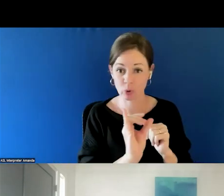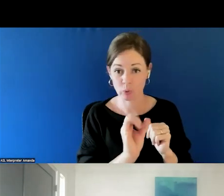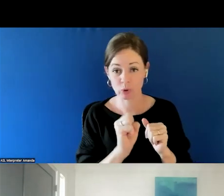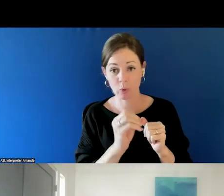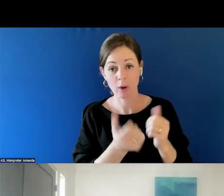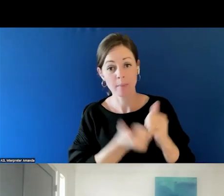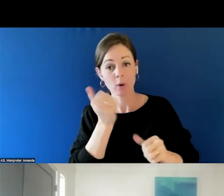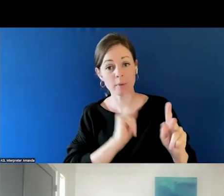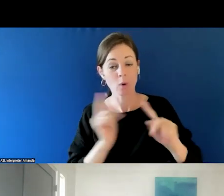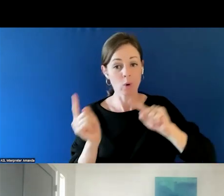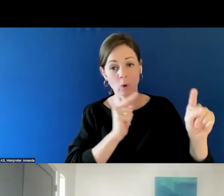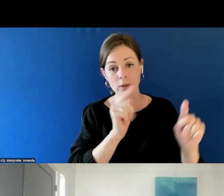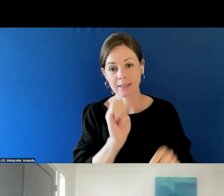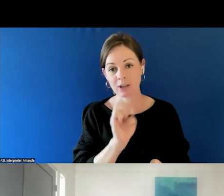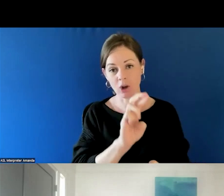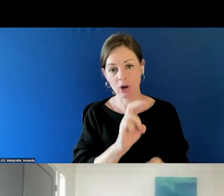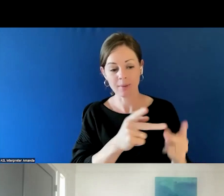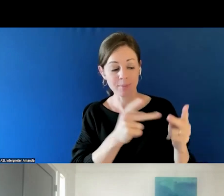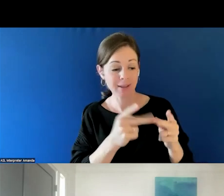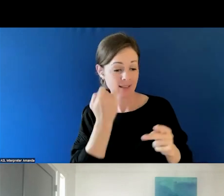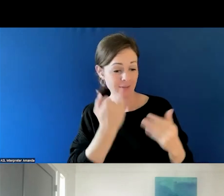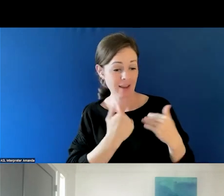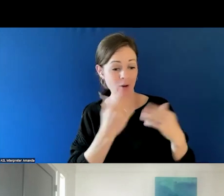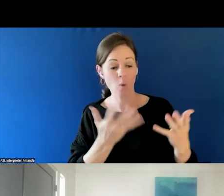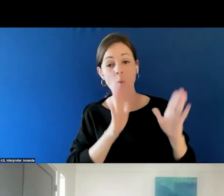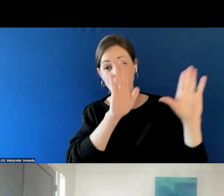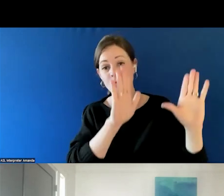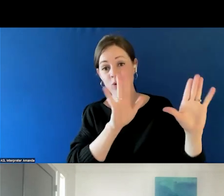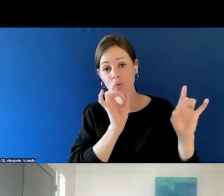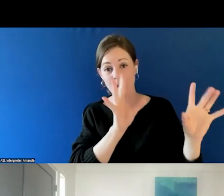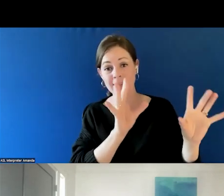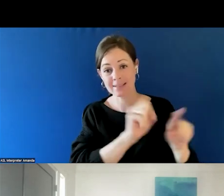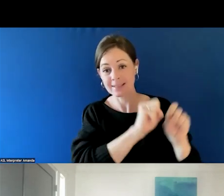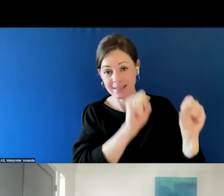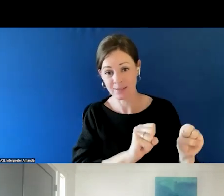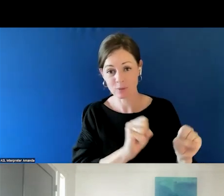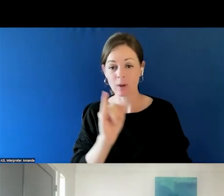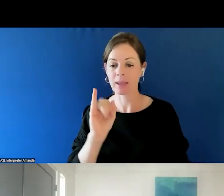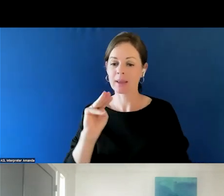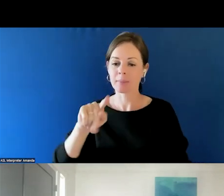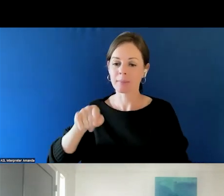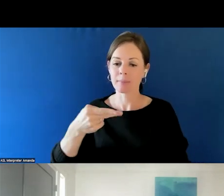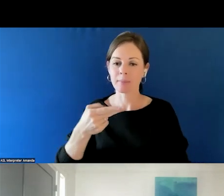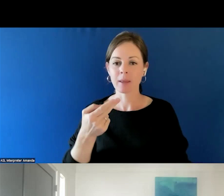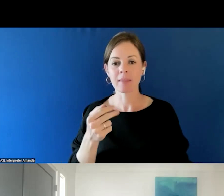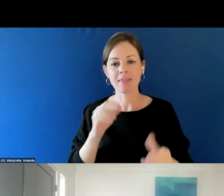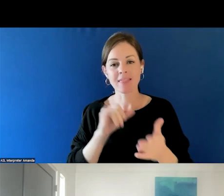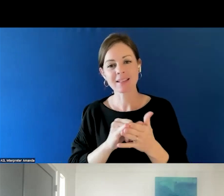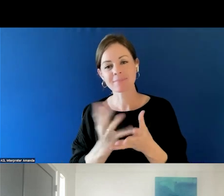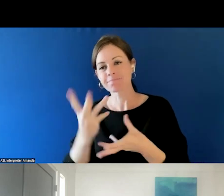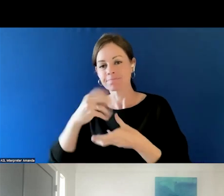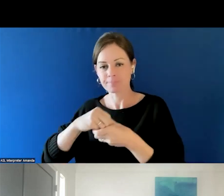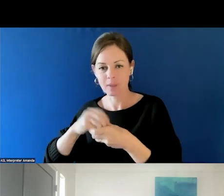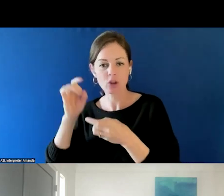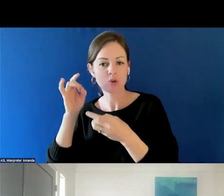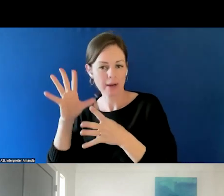go to the ER, even in places with wonderful crisis systems. So empath is a part of the crisis